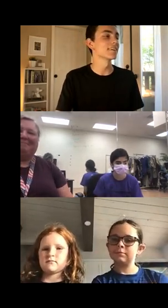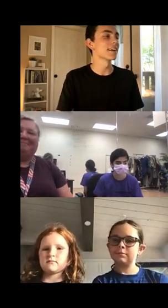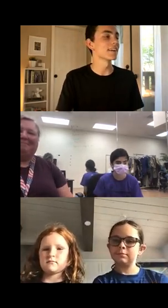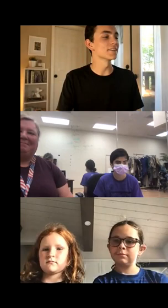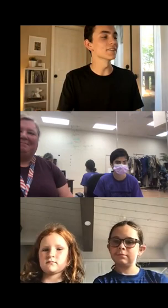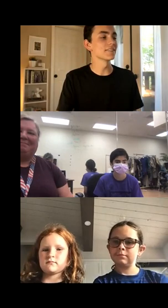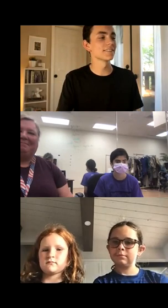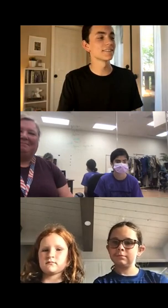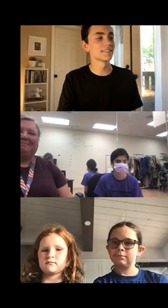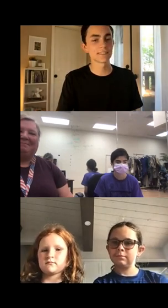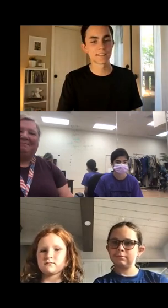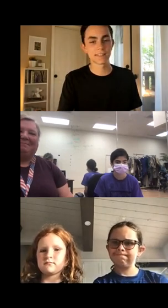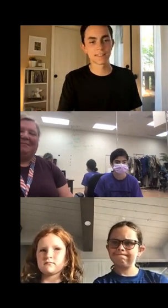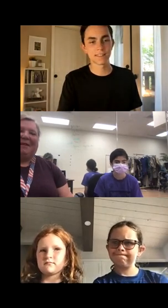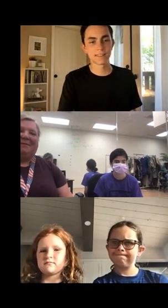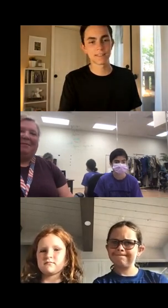And here.